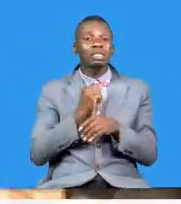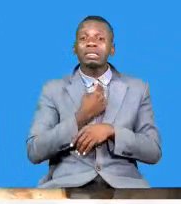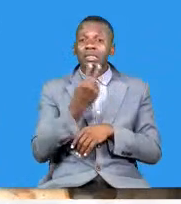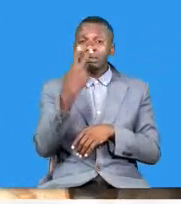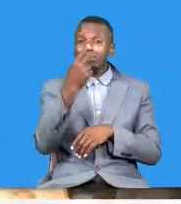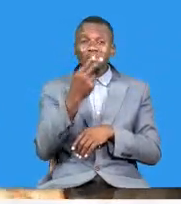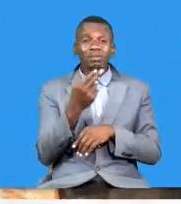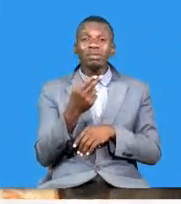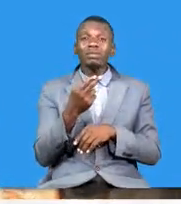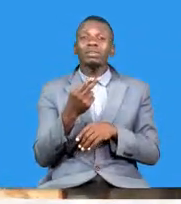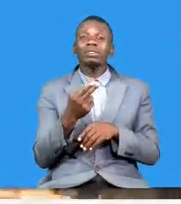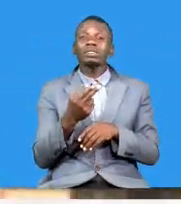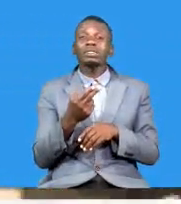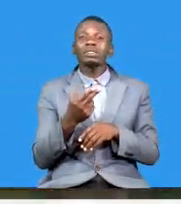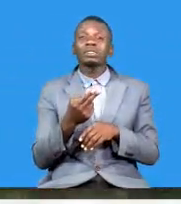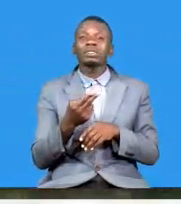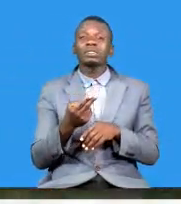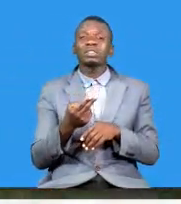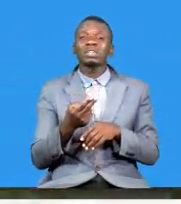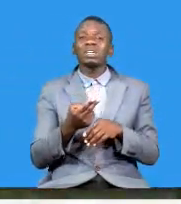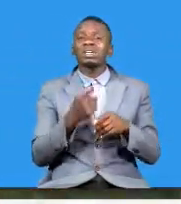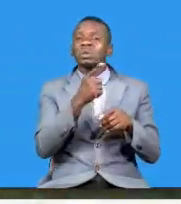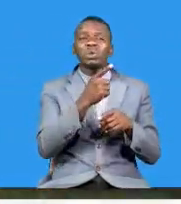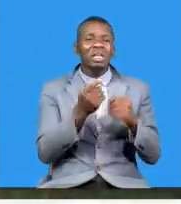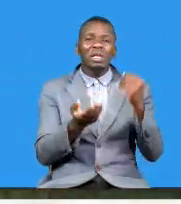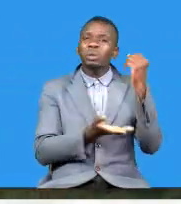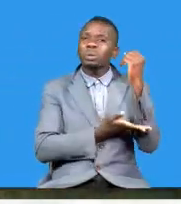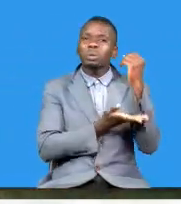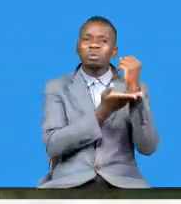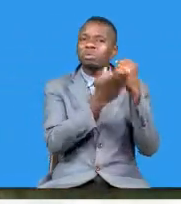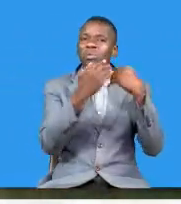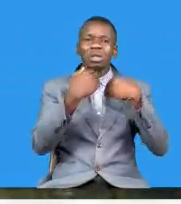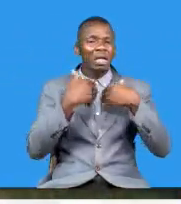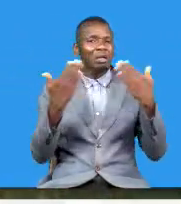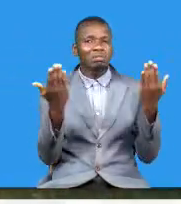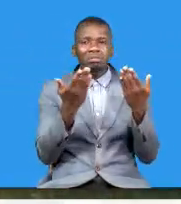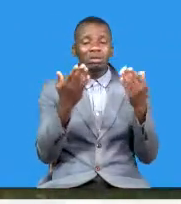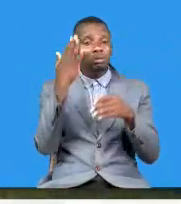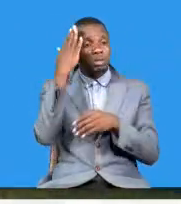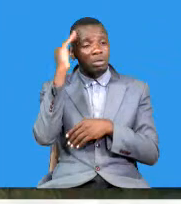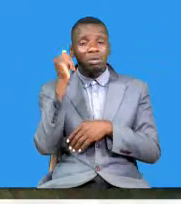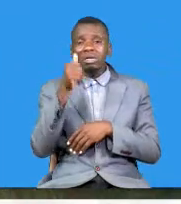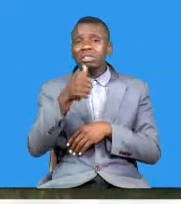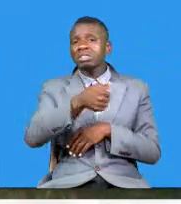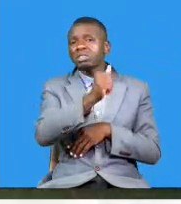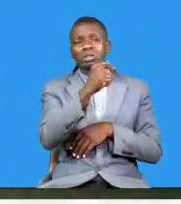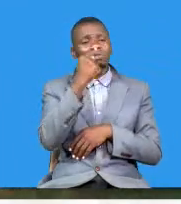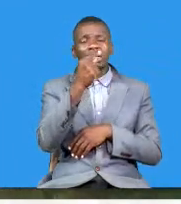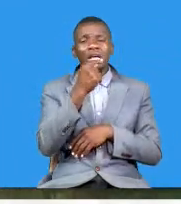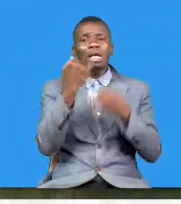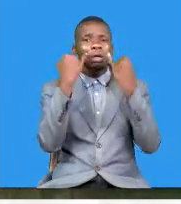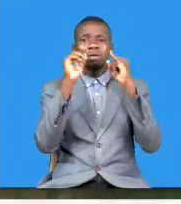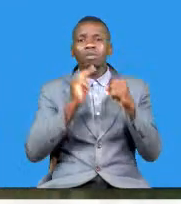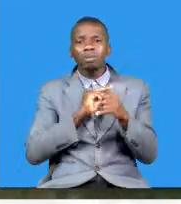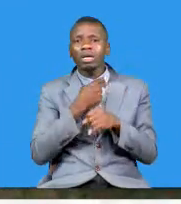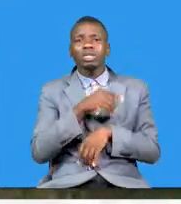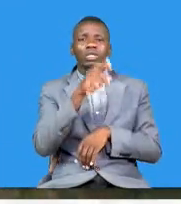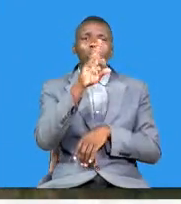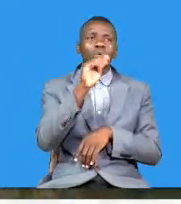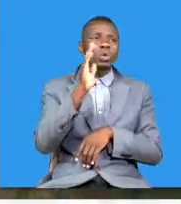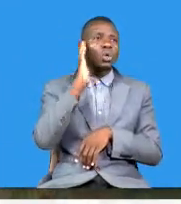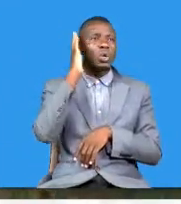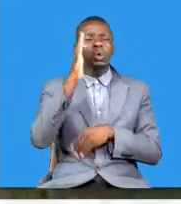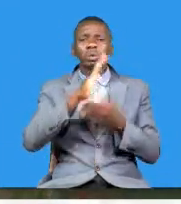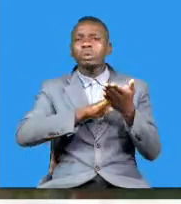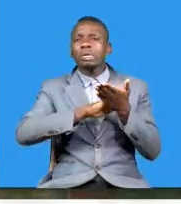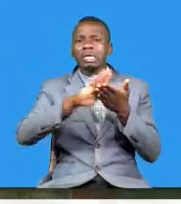We haven't seen any progress here, because they were telling us to say no, they are going to clear these things. But